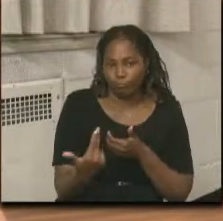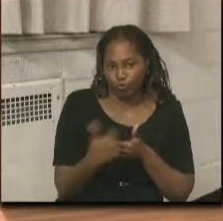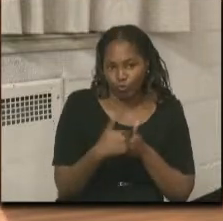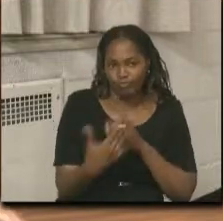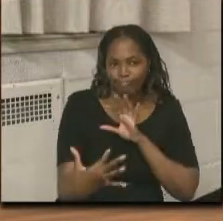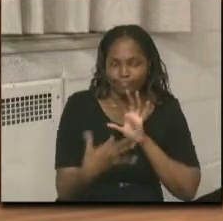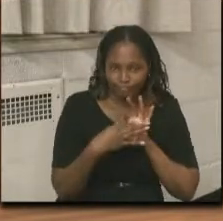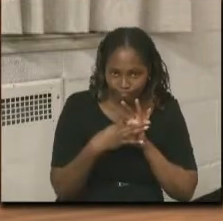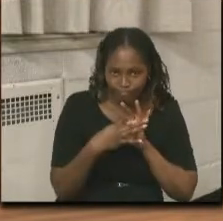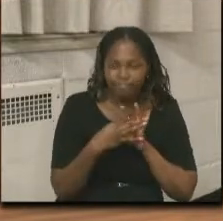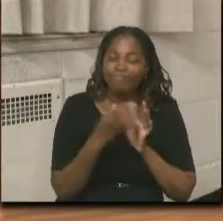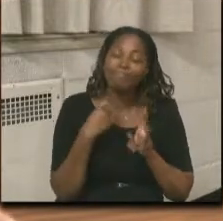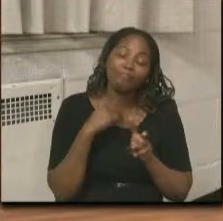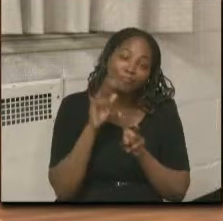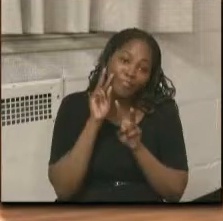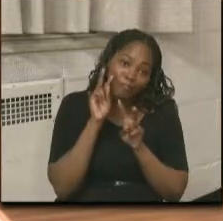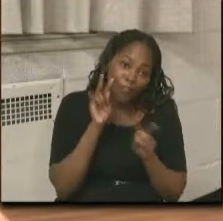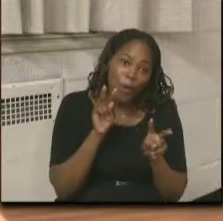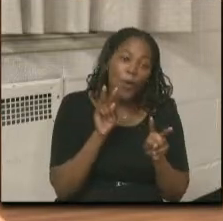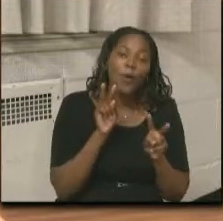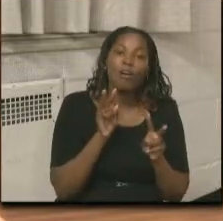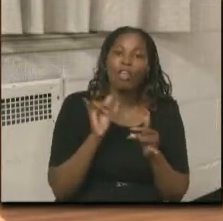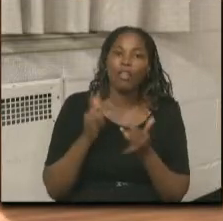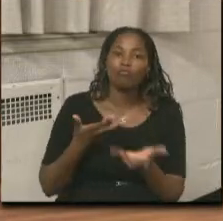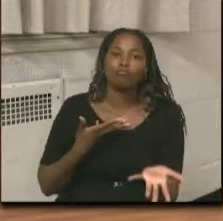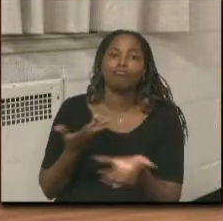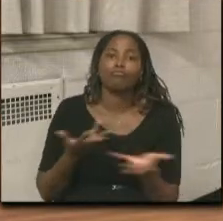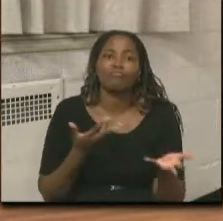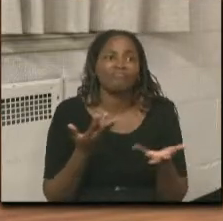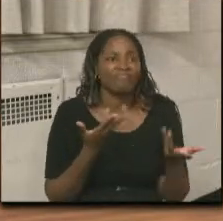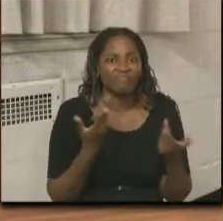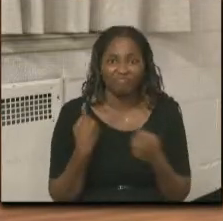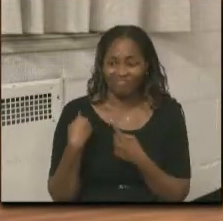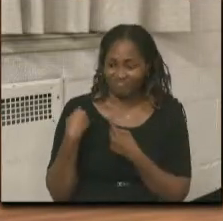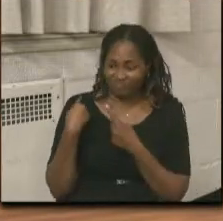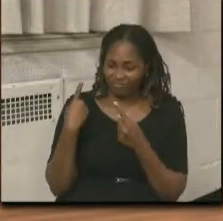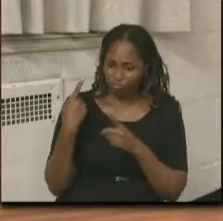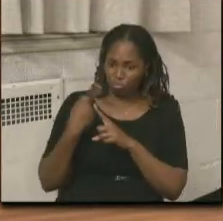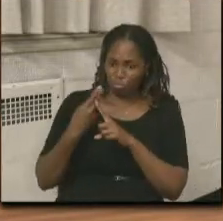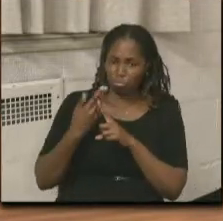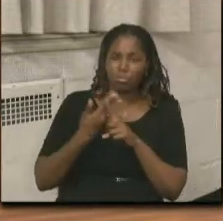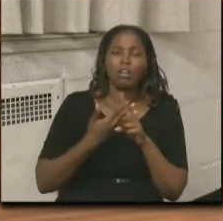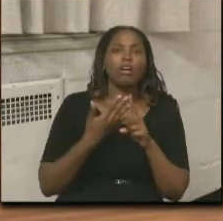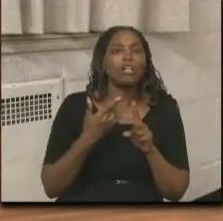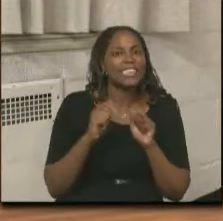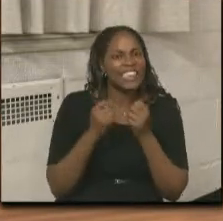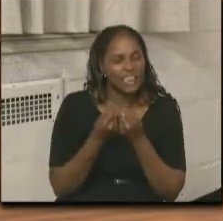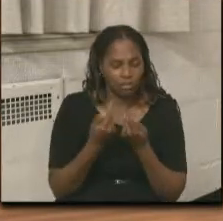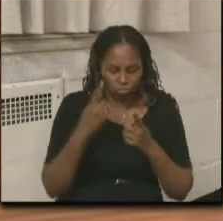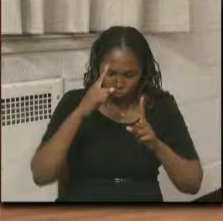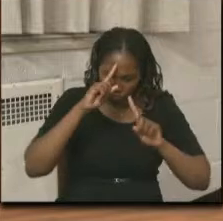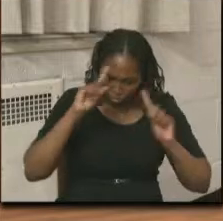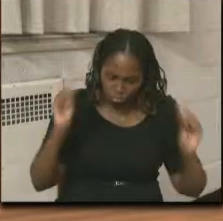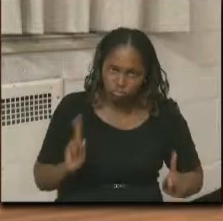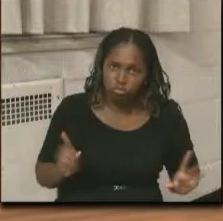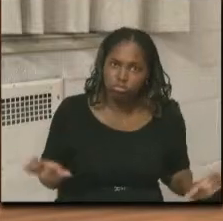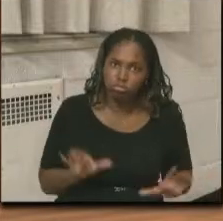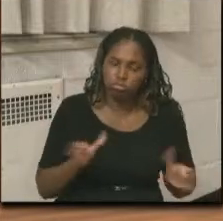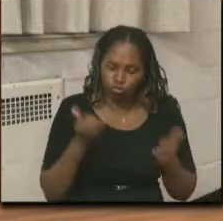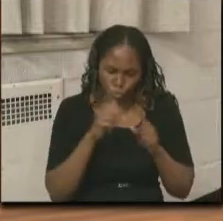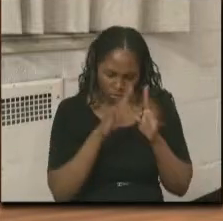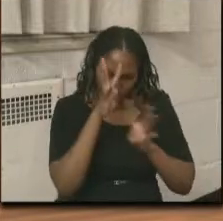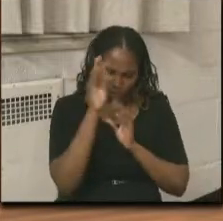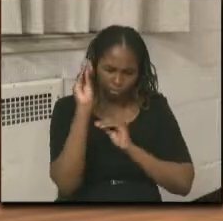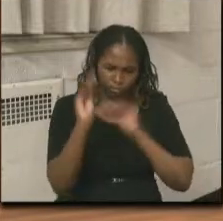and looking forward to the engagement. Over the last few months, our team has really worked diligently to develop a budget